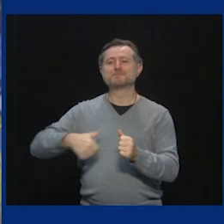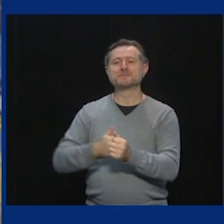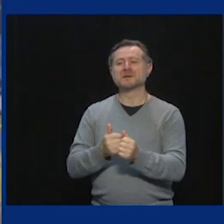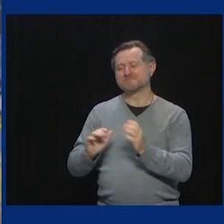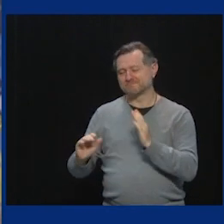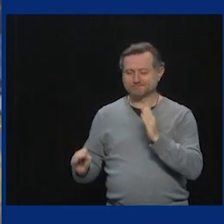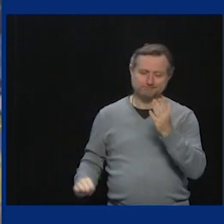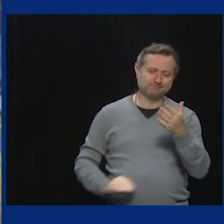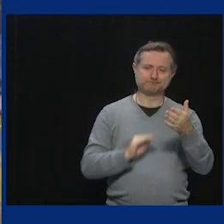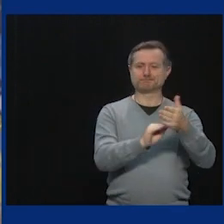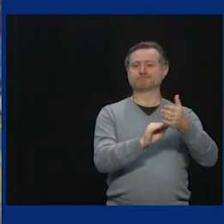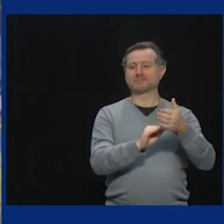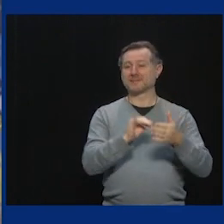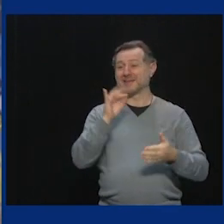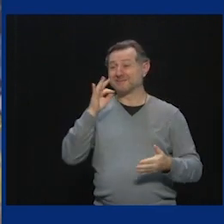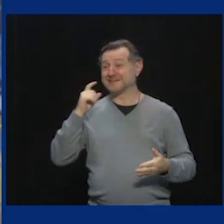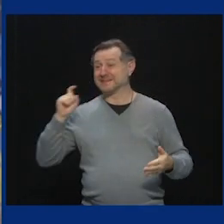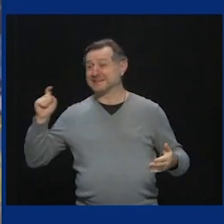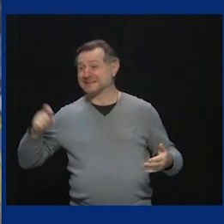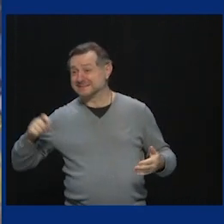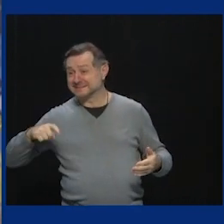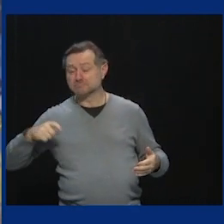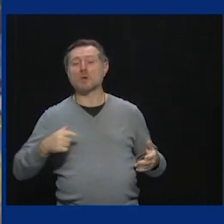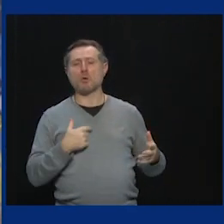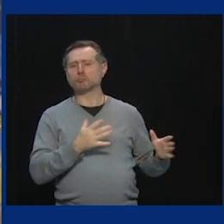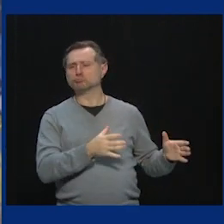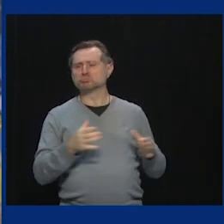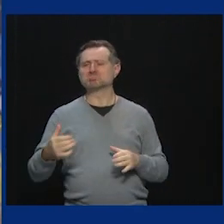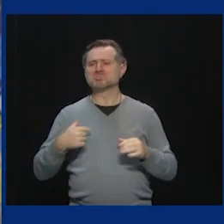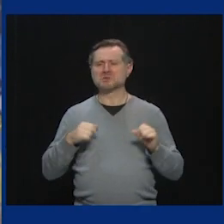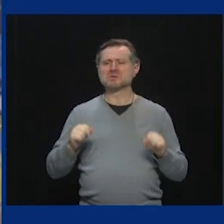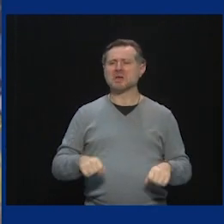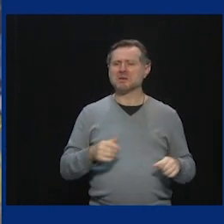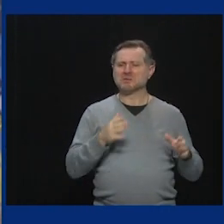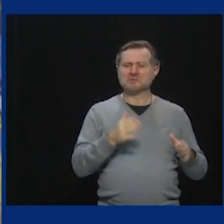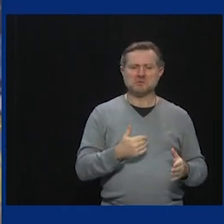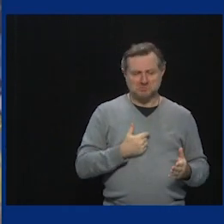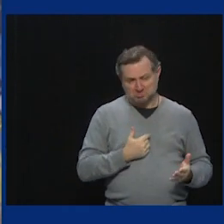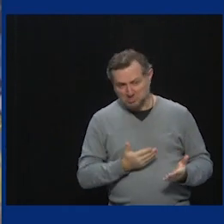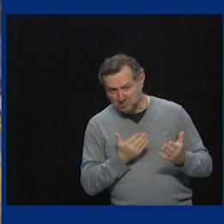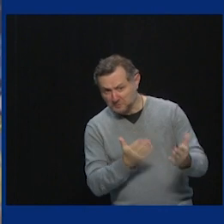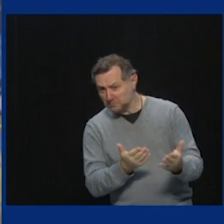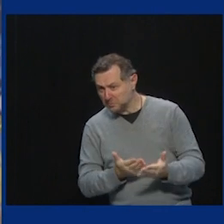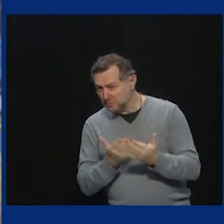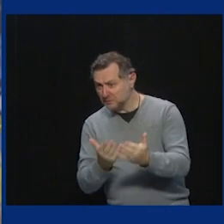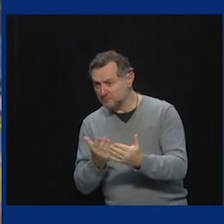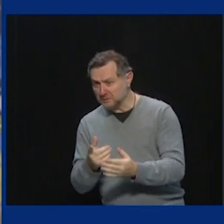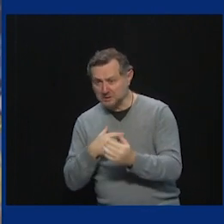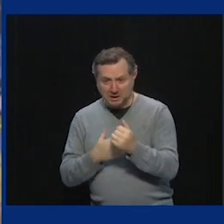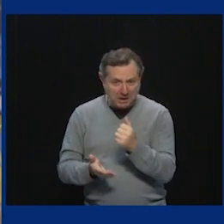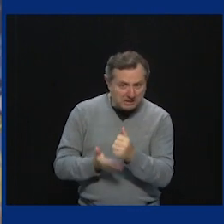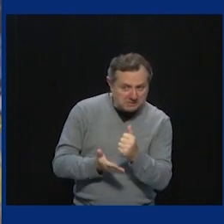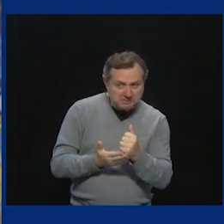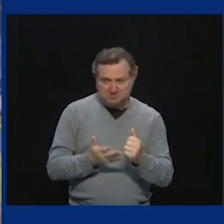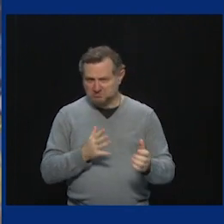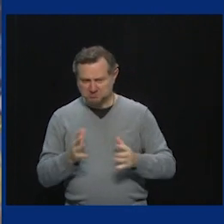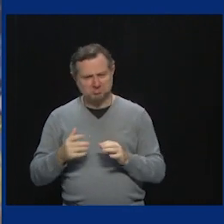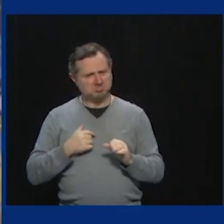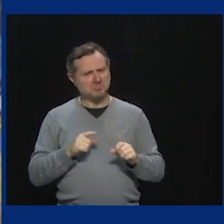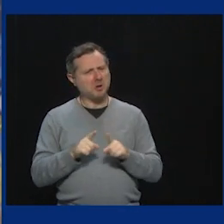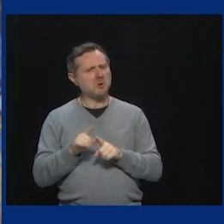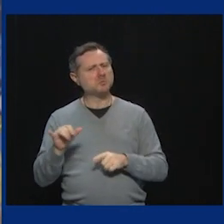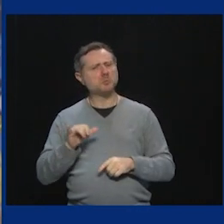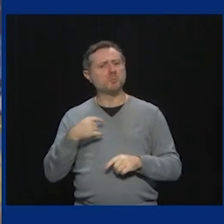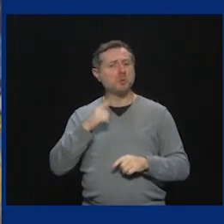as well as the individuals who came forward to us to offer their assistance. And I've also been hearing from